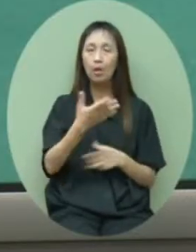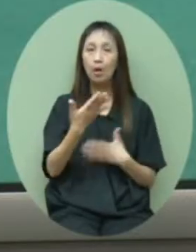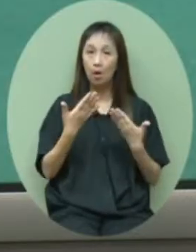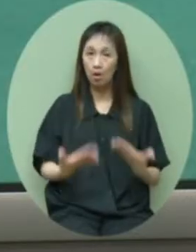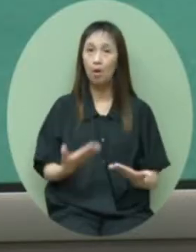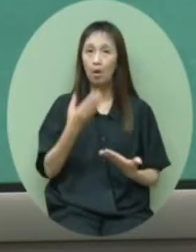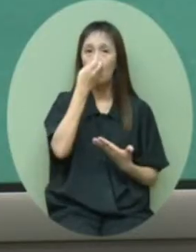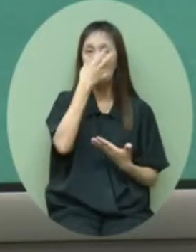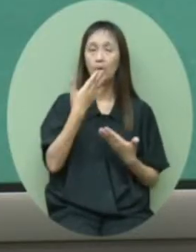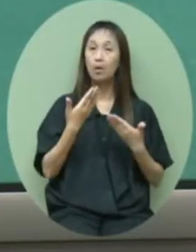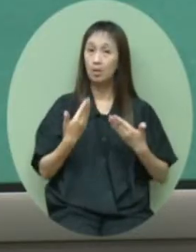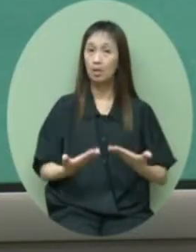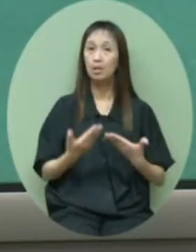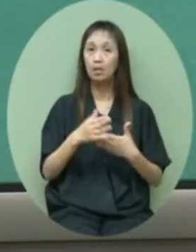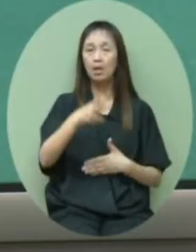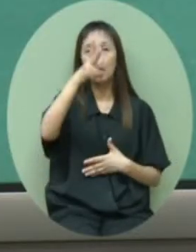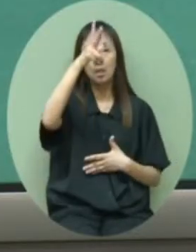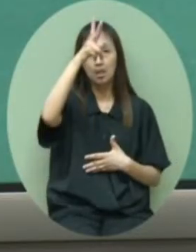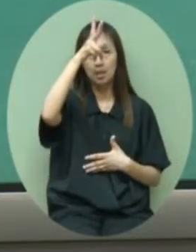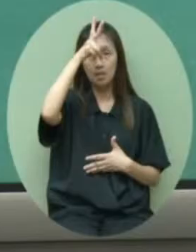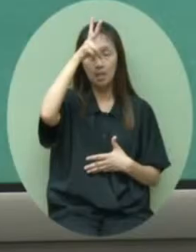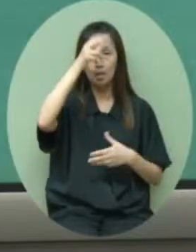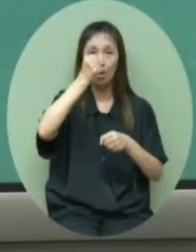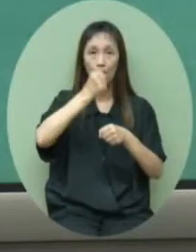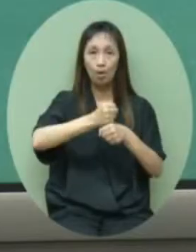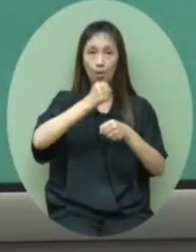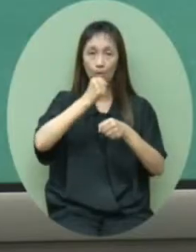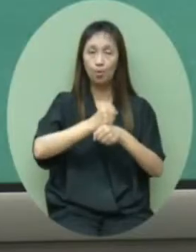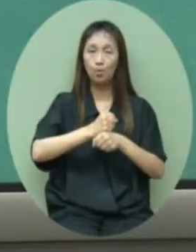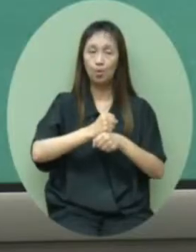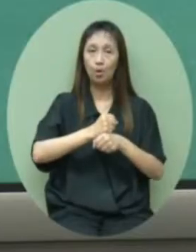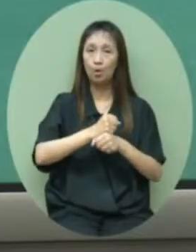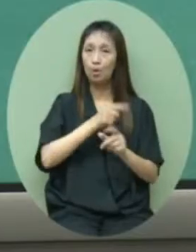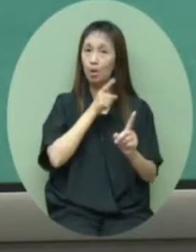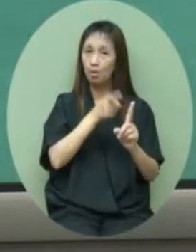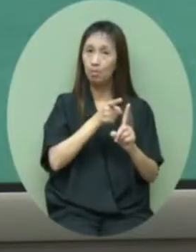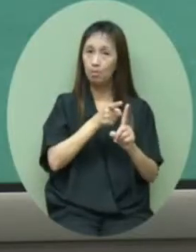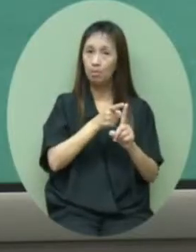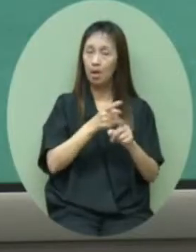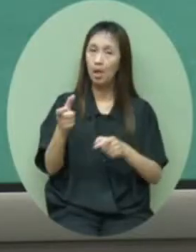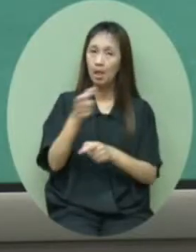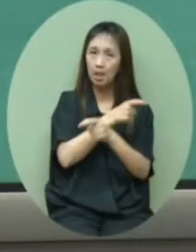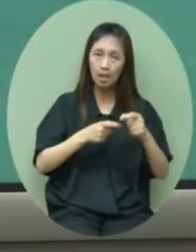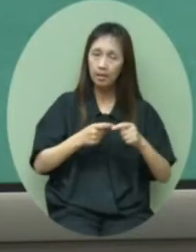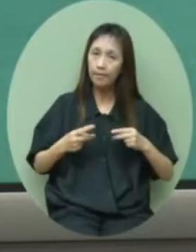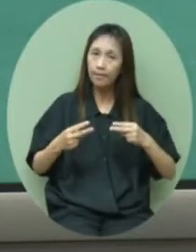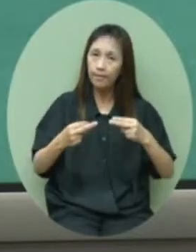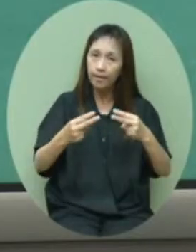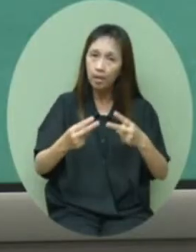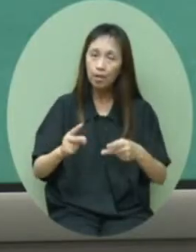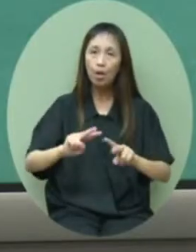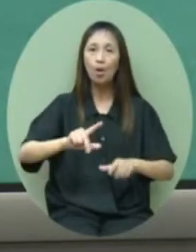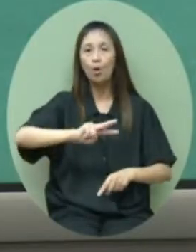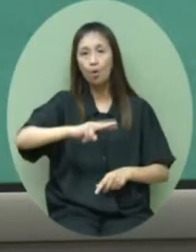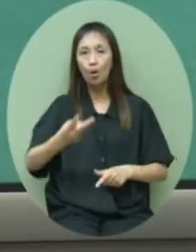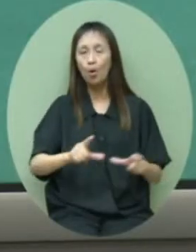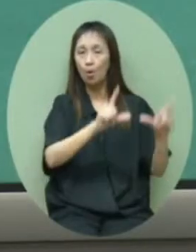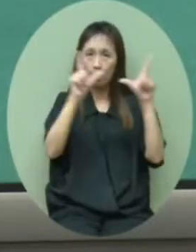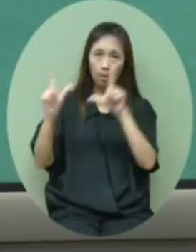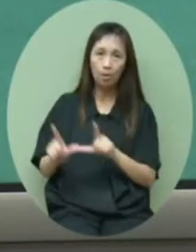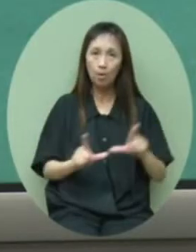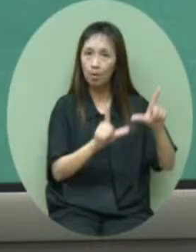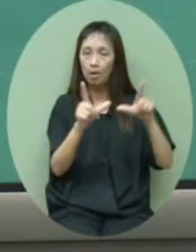the KPIs. Now, I have said repeatedly that the policy objective of the